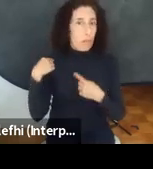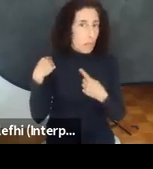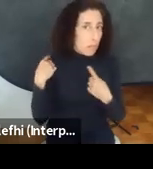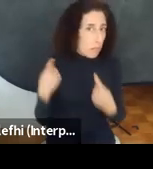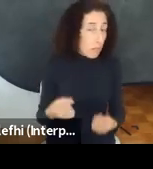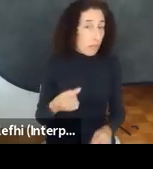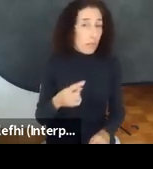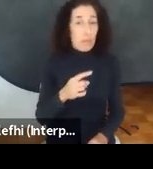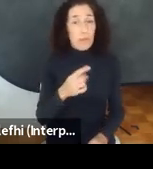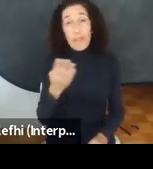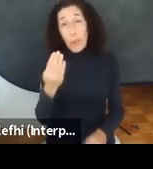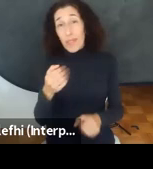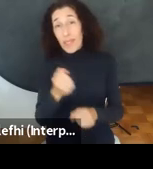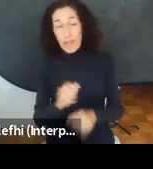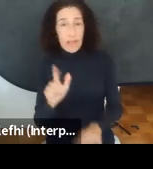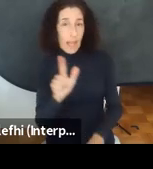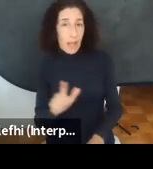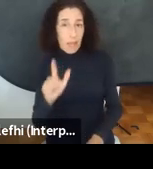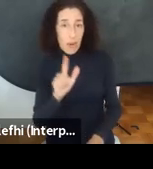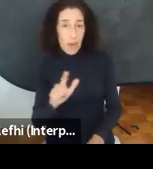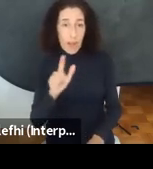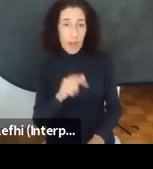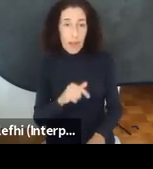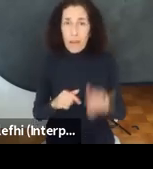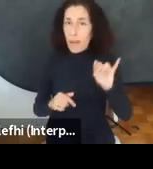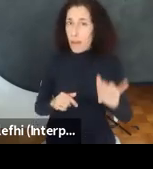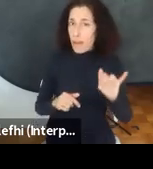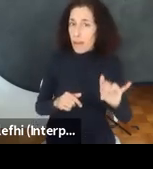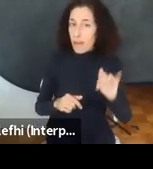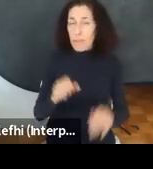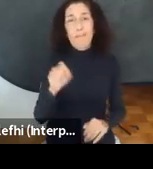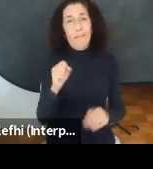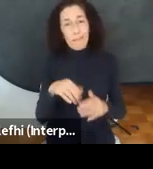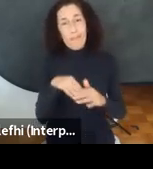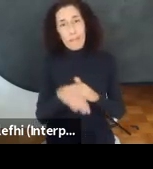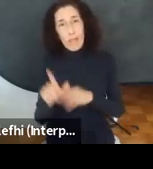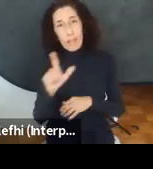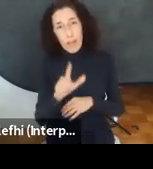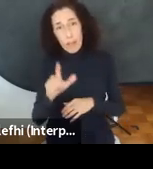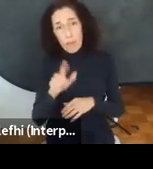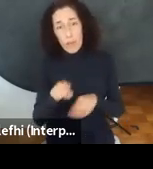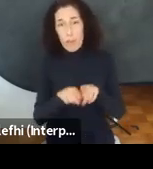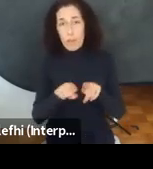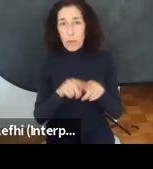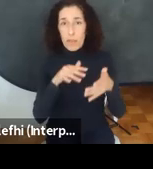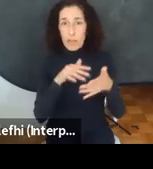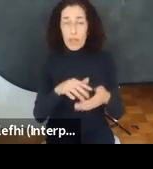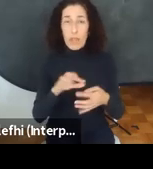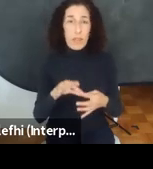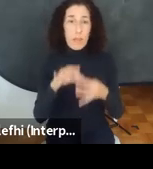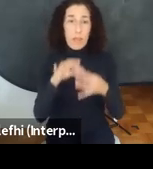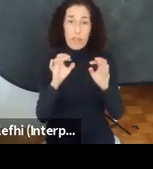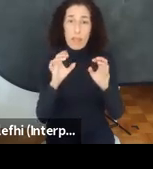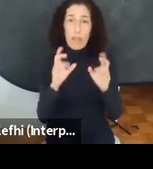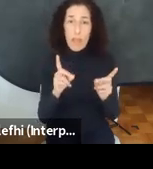42 years. Wow. In November. Got it through special ed. So I'm trying to keep special ed, let people know in special ed that